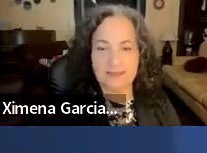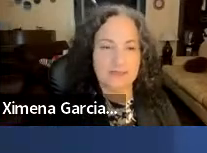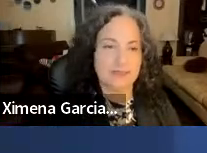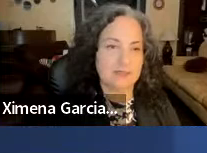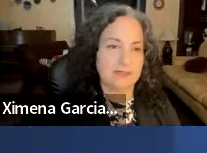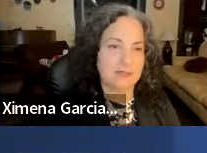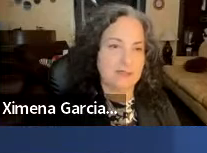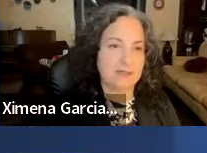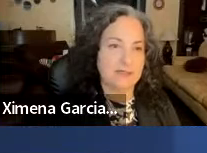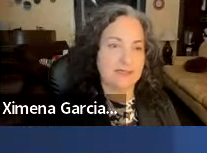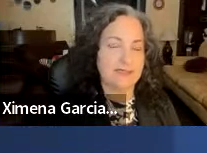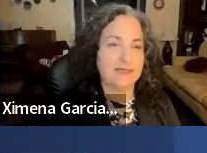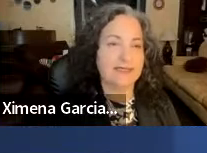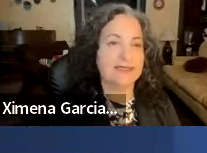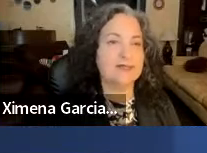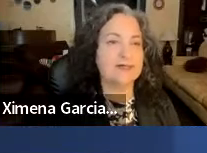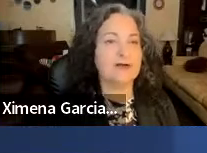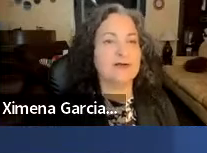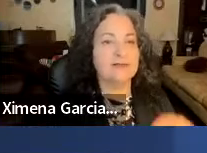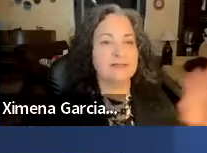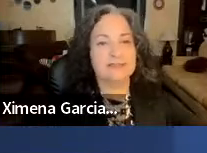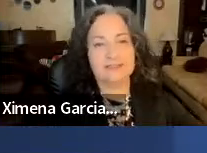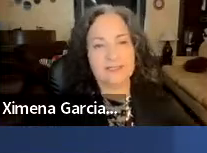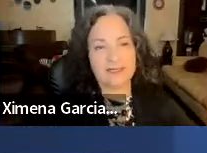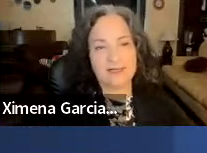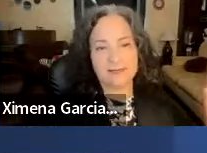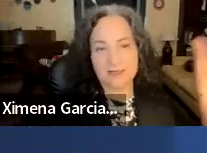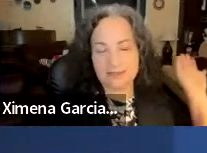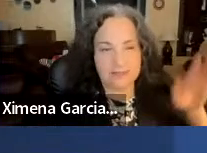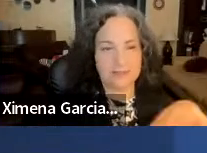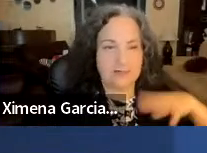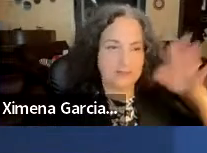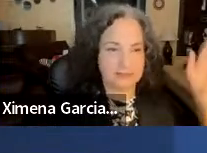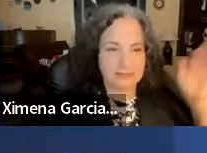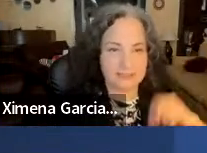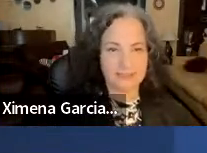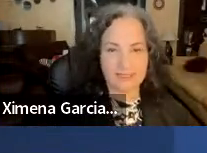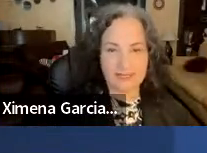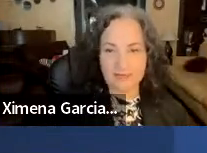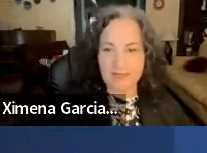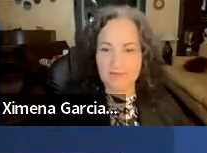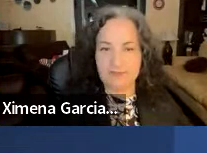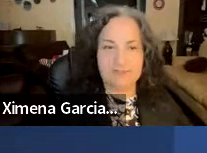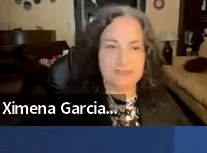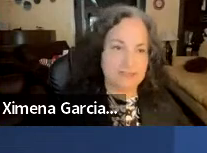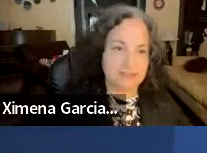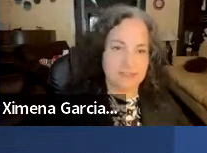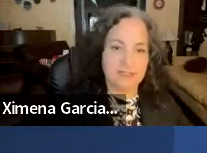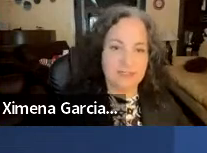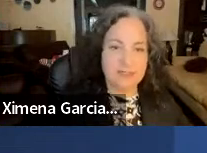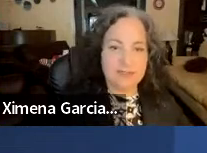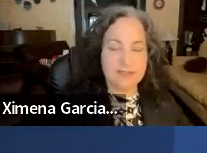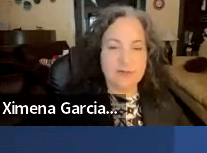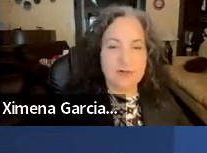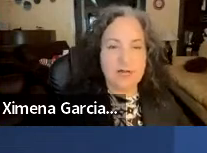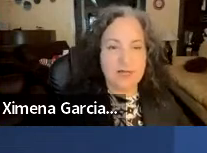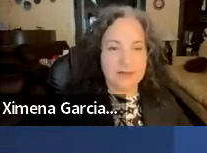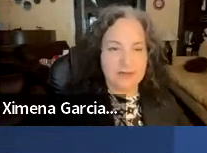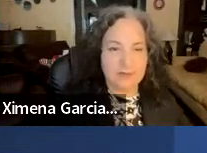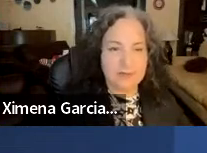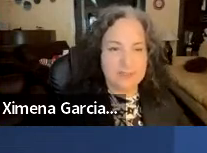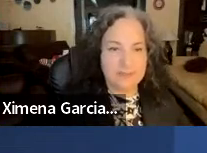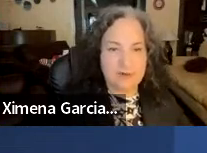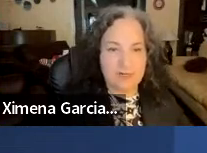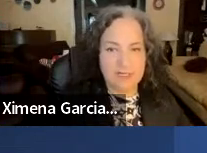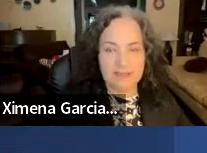slide. And here are the links, and I'll share the slide deck out after this is done. So